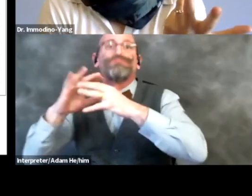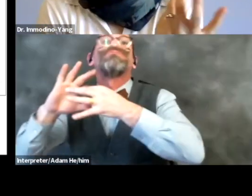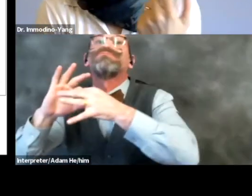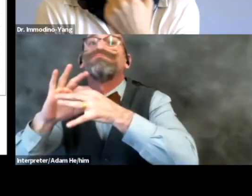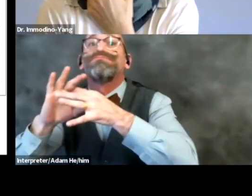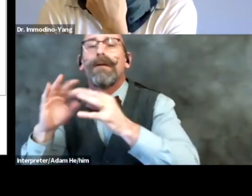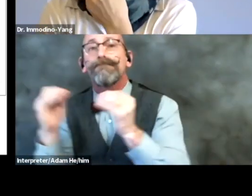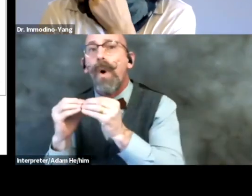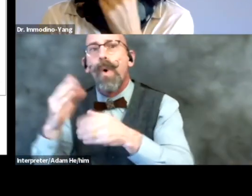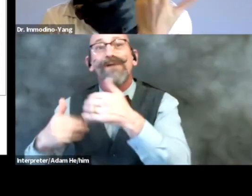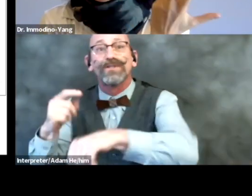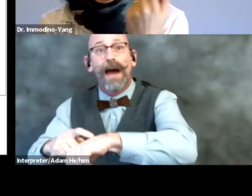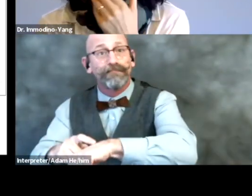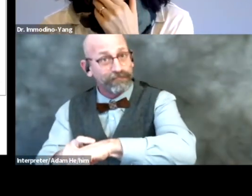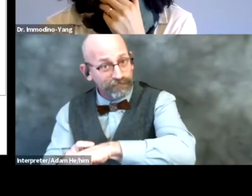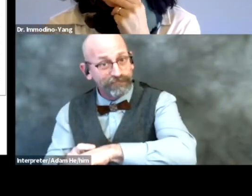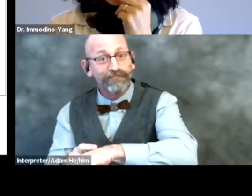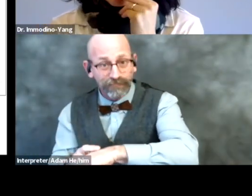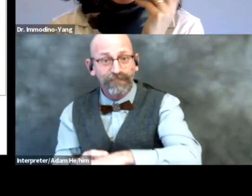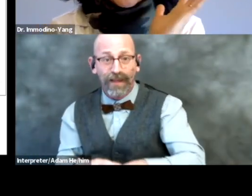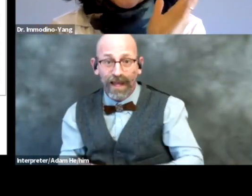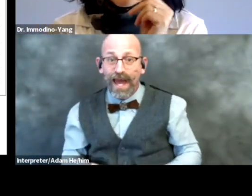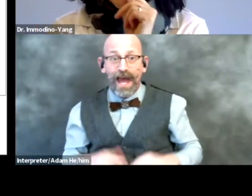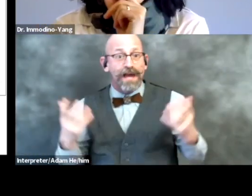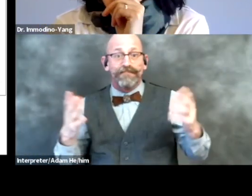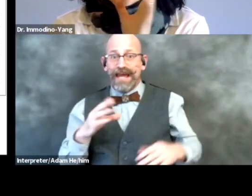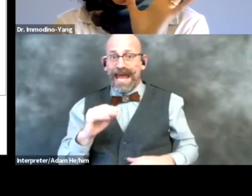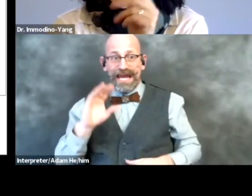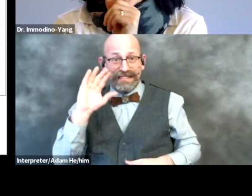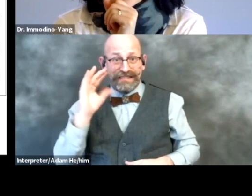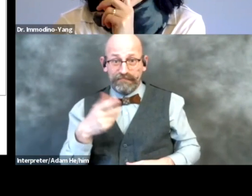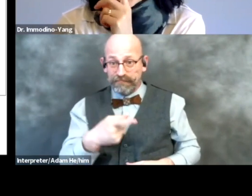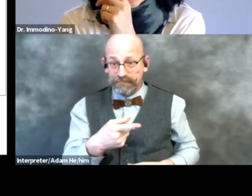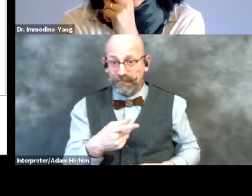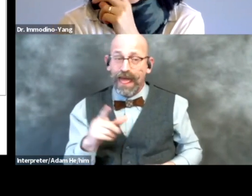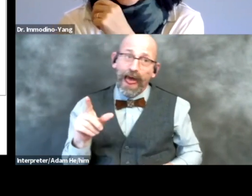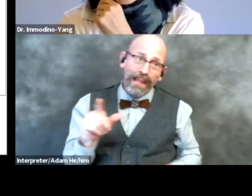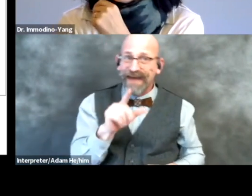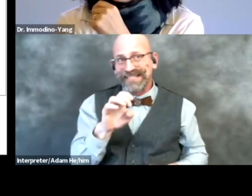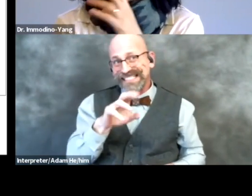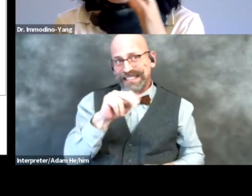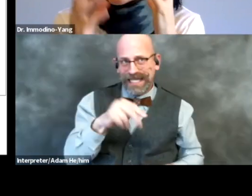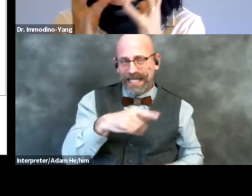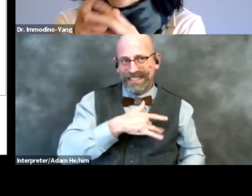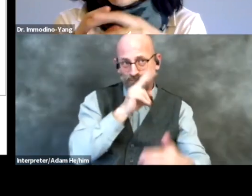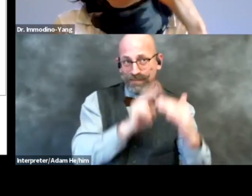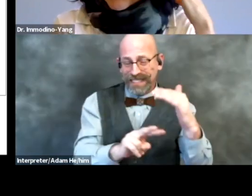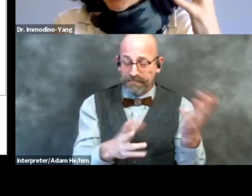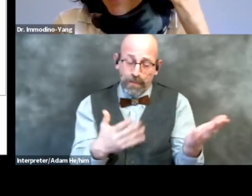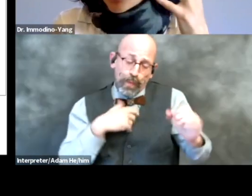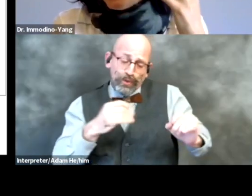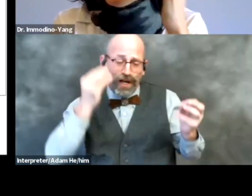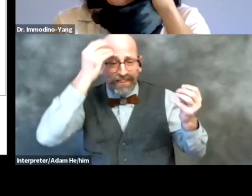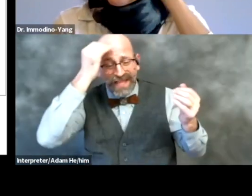left ECN that it predicts. We can make post hoc guesses about why. We didn't have a hypothesis as to laterality, but it's the default mode